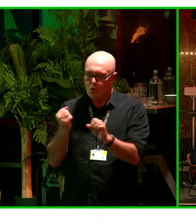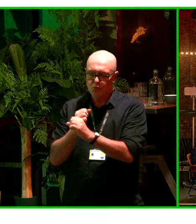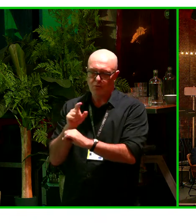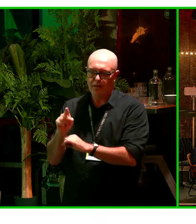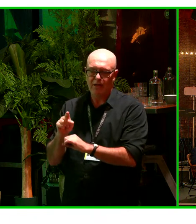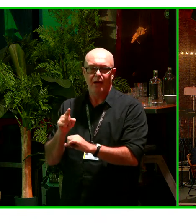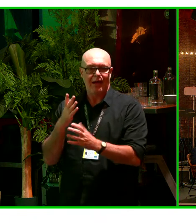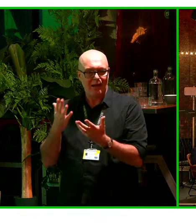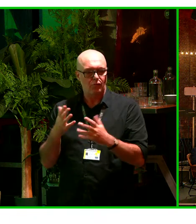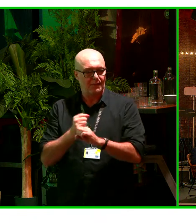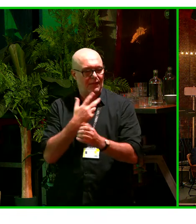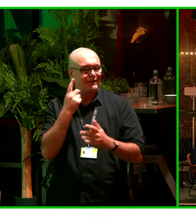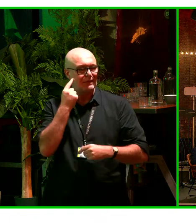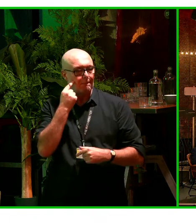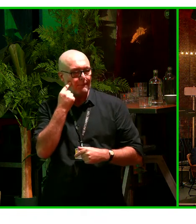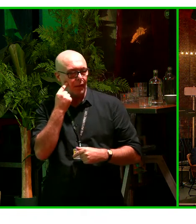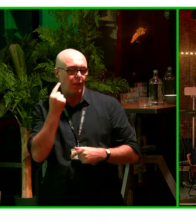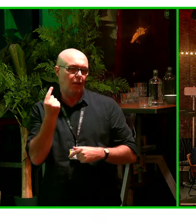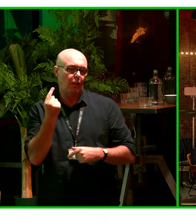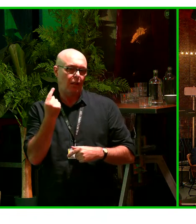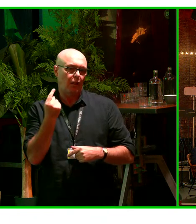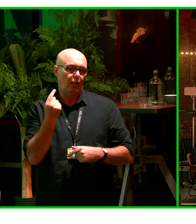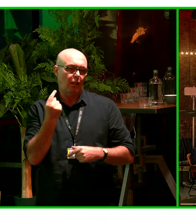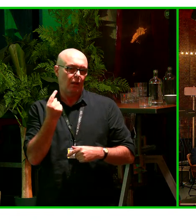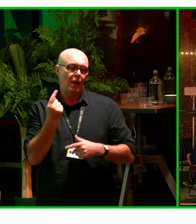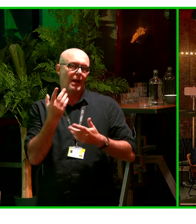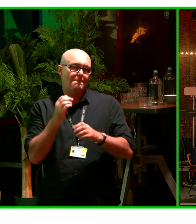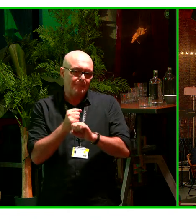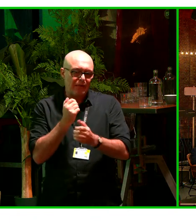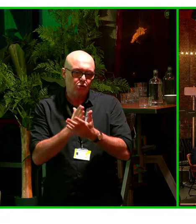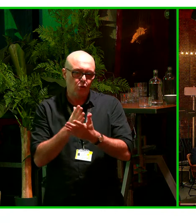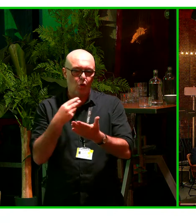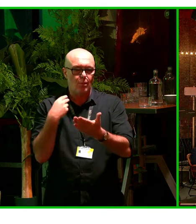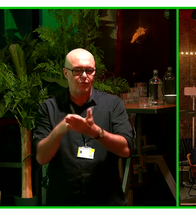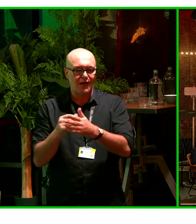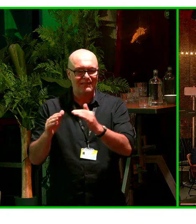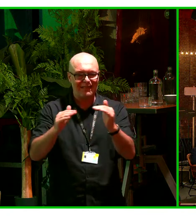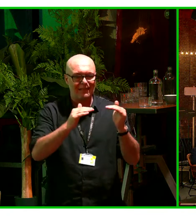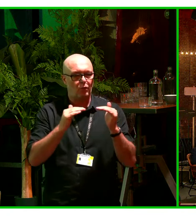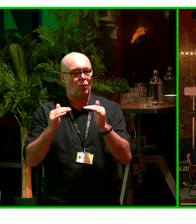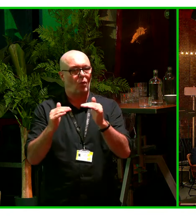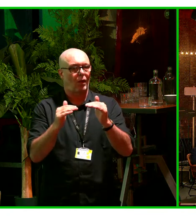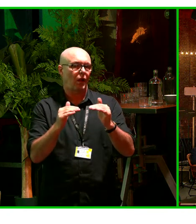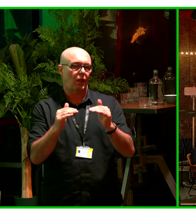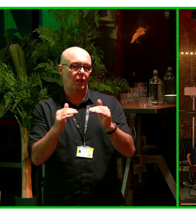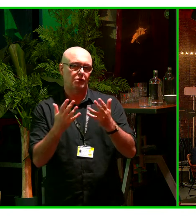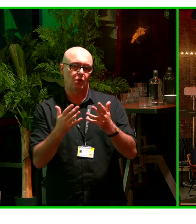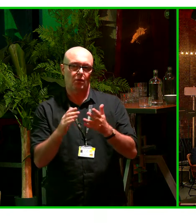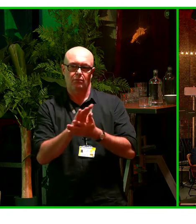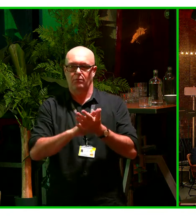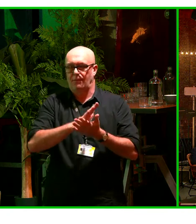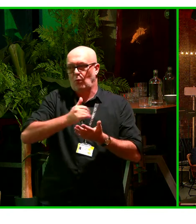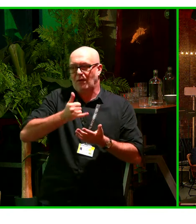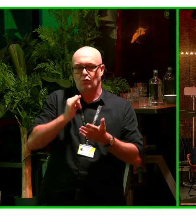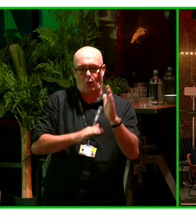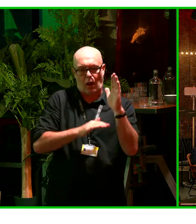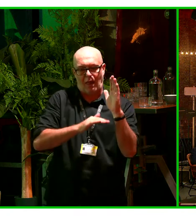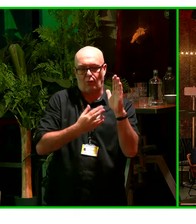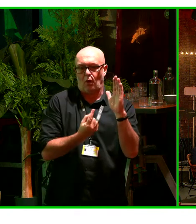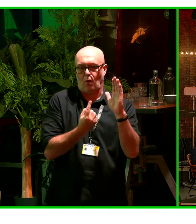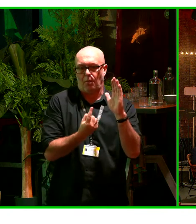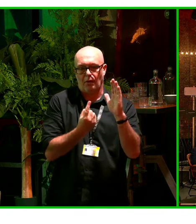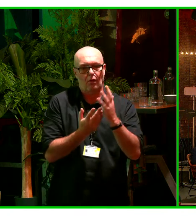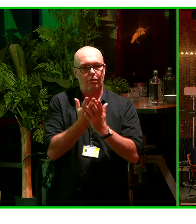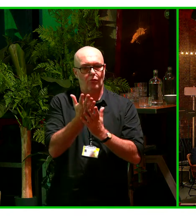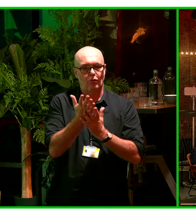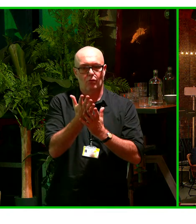driven, so it has to be the same price. So maybe that means that we need to level up by making gas